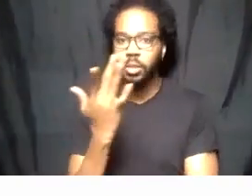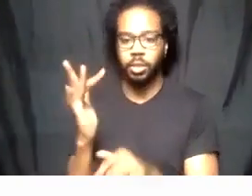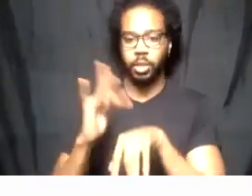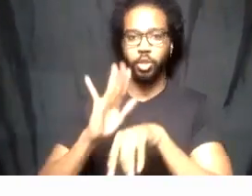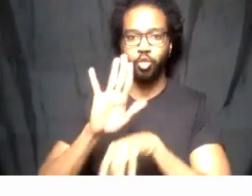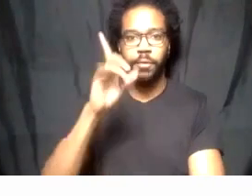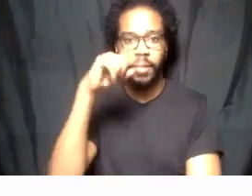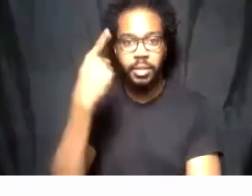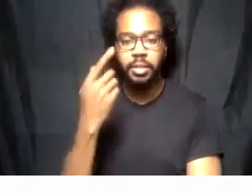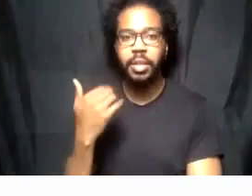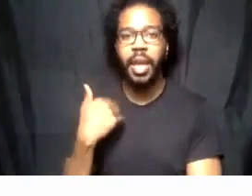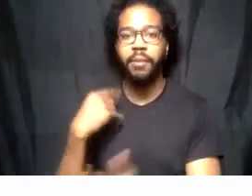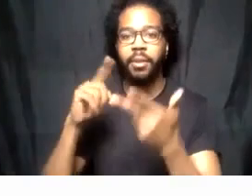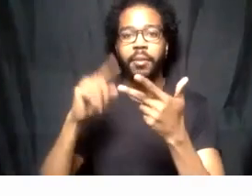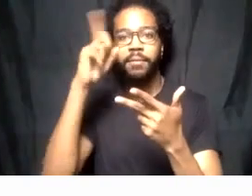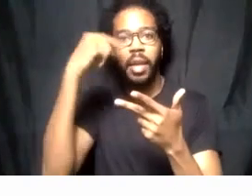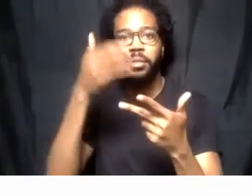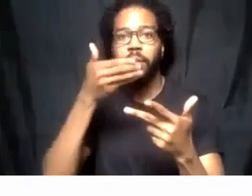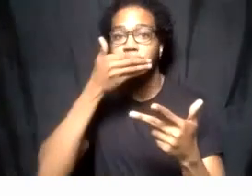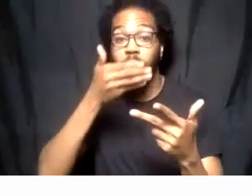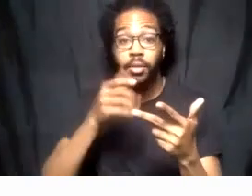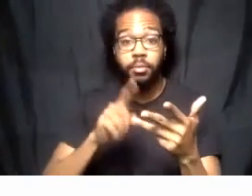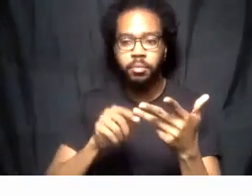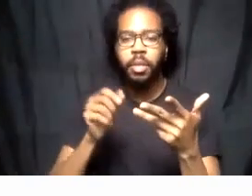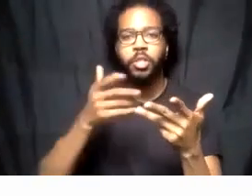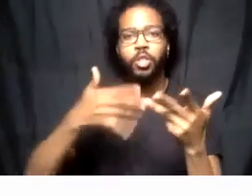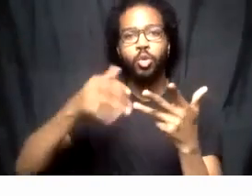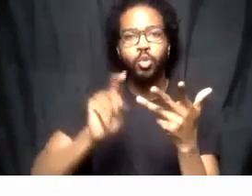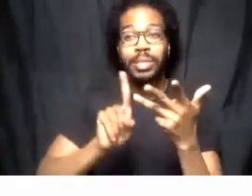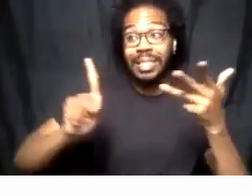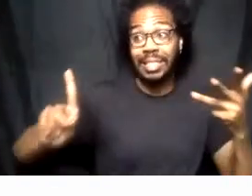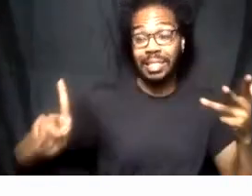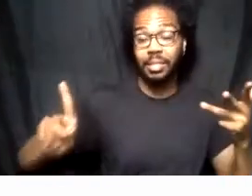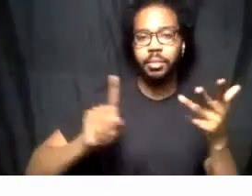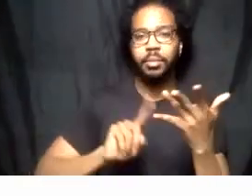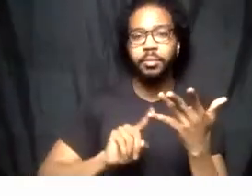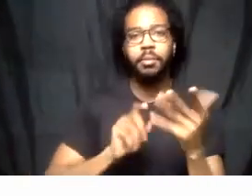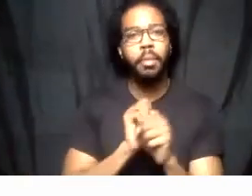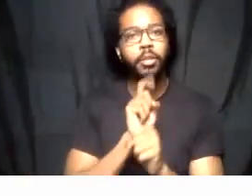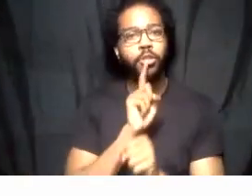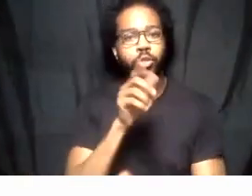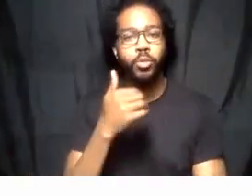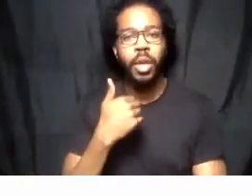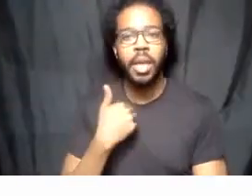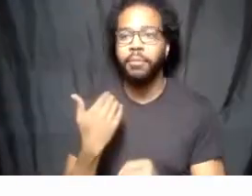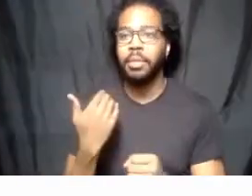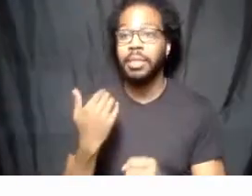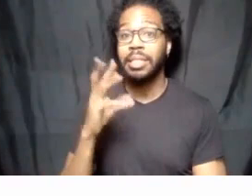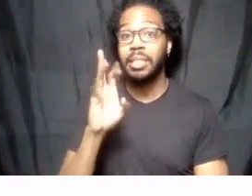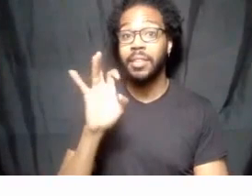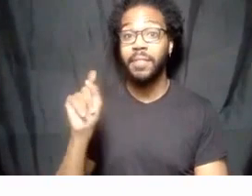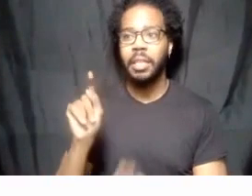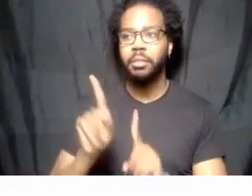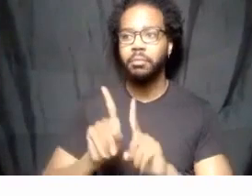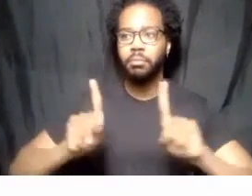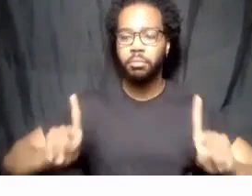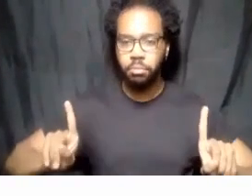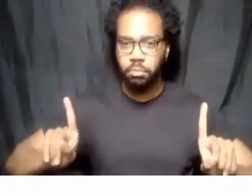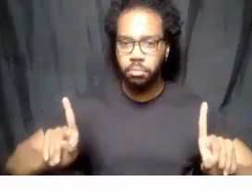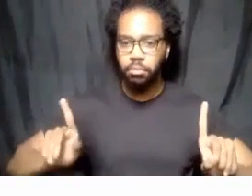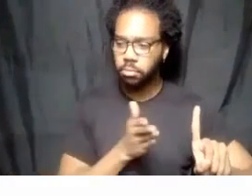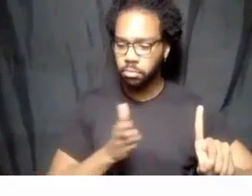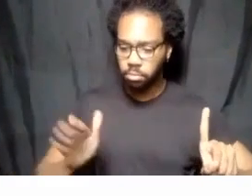face covering, keeping social distance from people, ensuring that there is at least 6 feet between you and other people, and